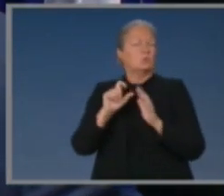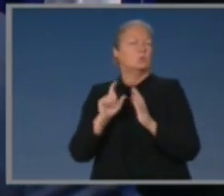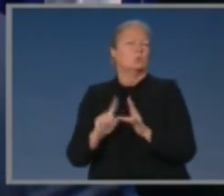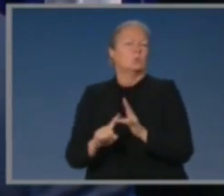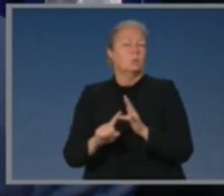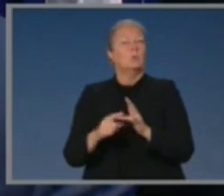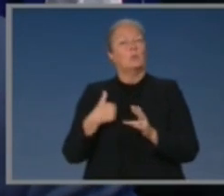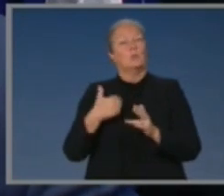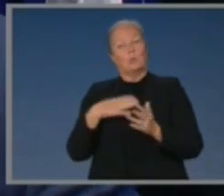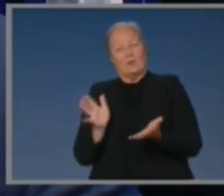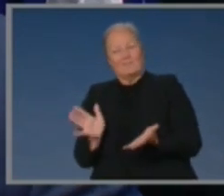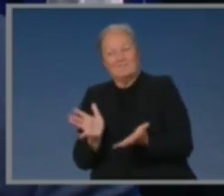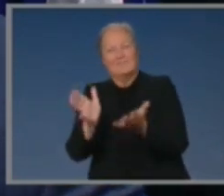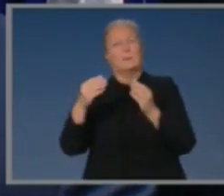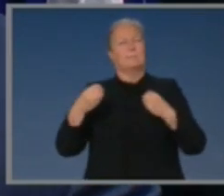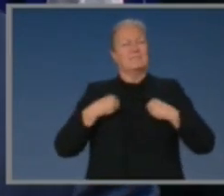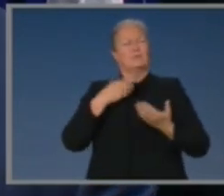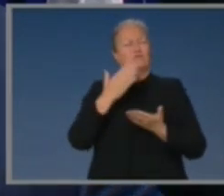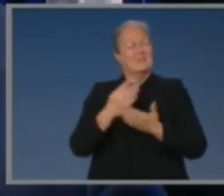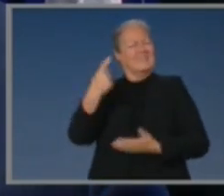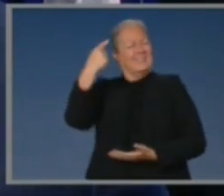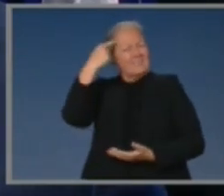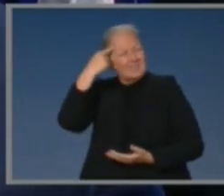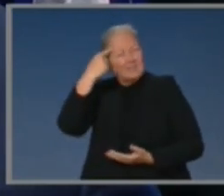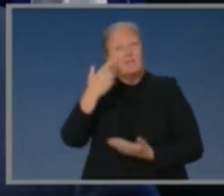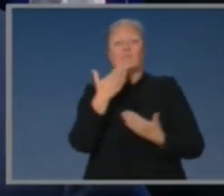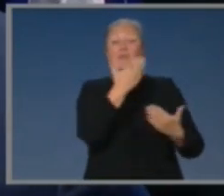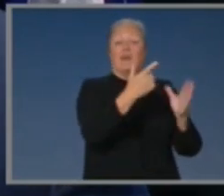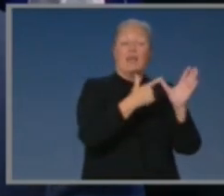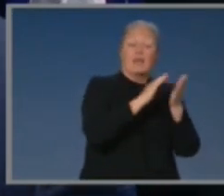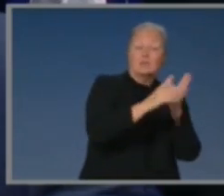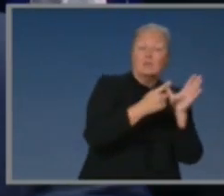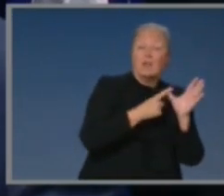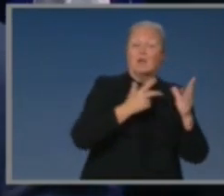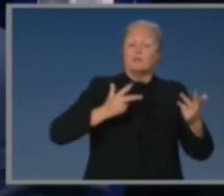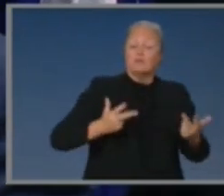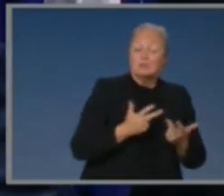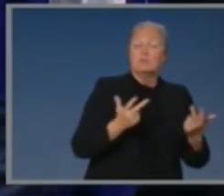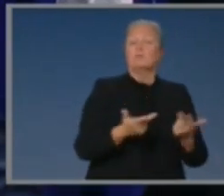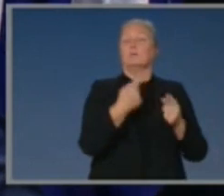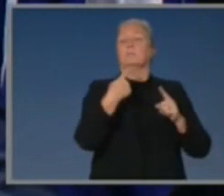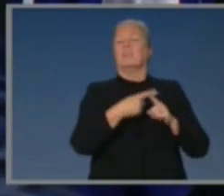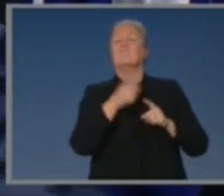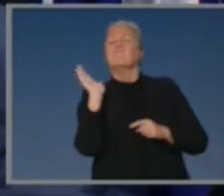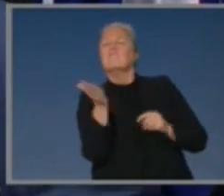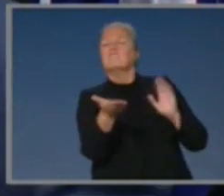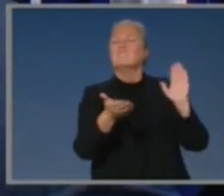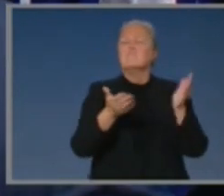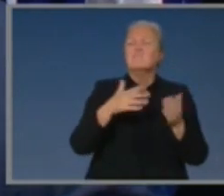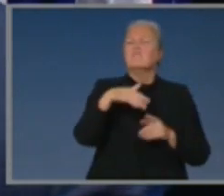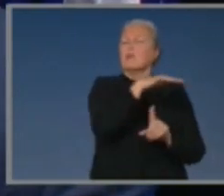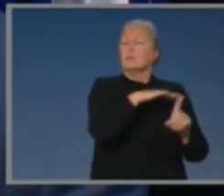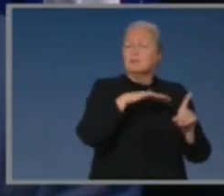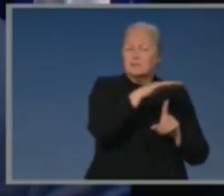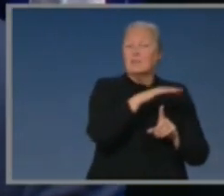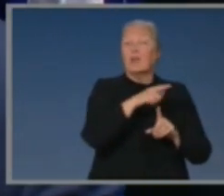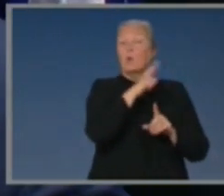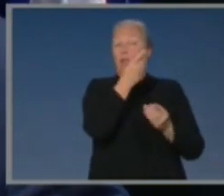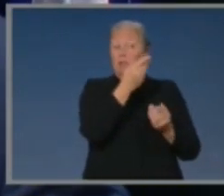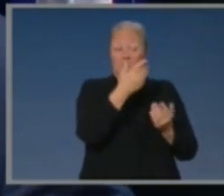business to do just that. So thanks to the AHA and the Restaurant and Caterers, that advice will go off to the medical expert panel, and that'll be part of